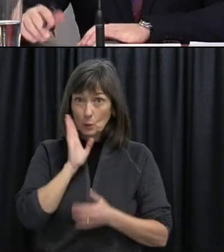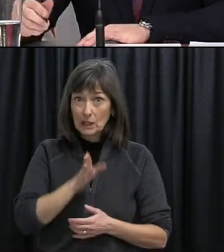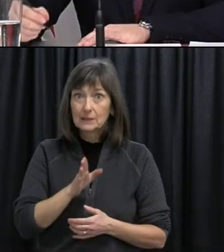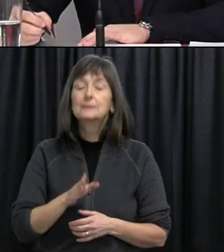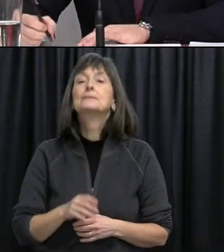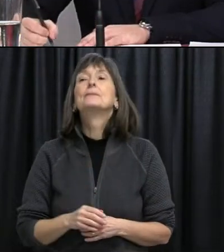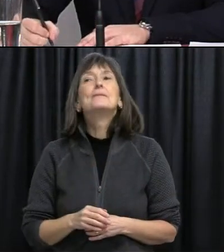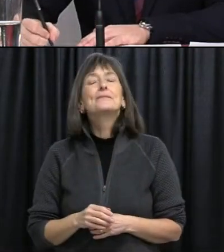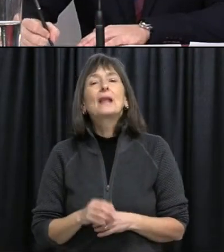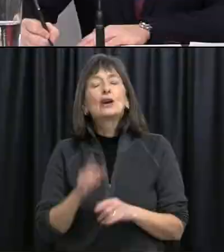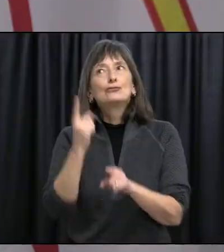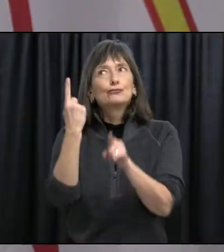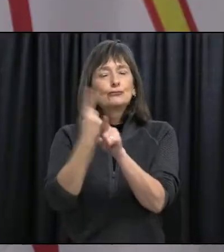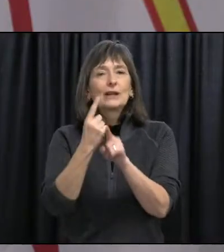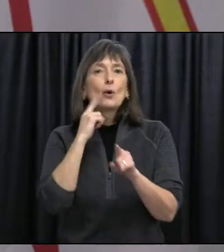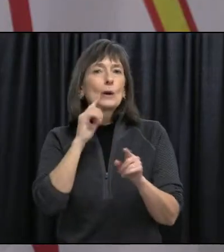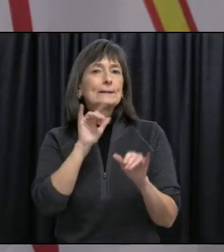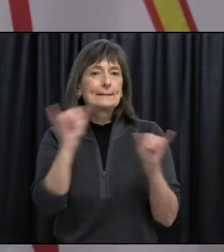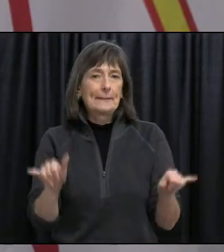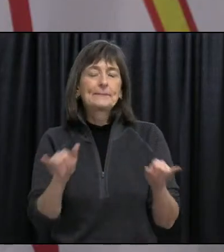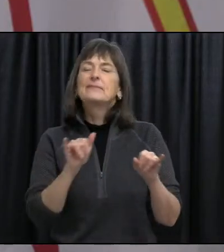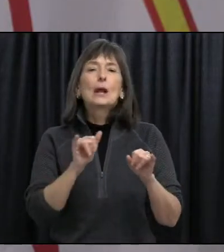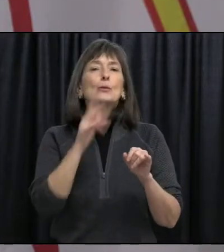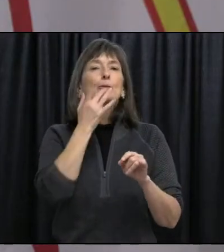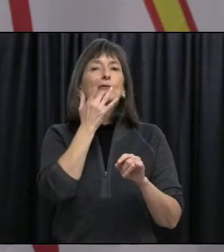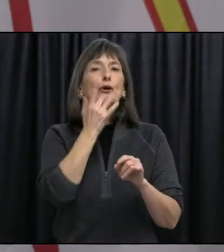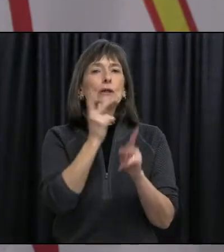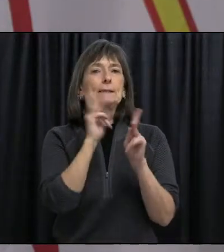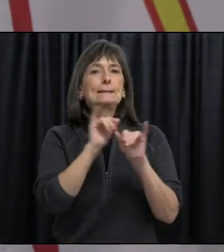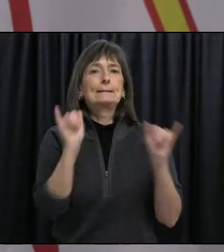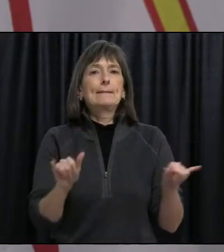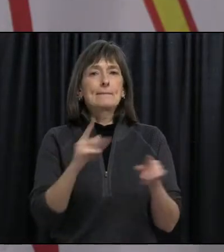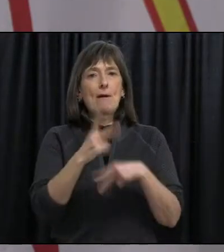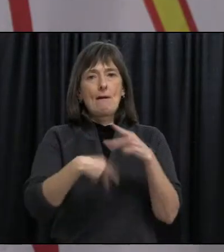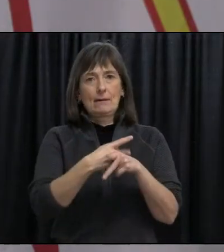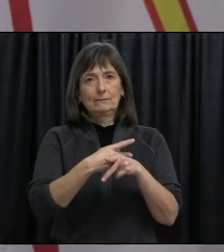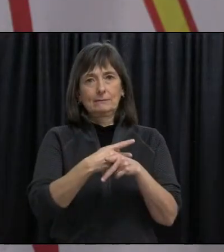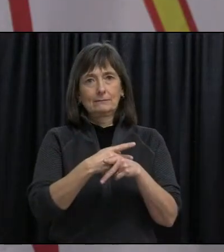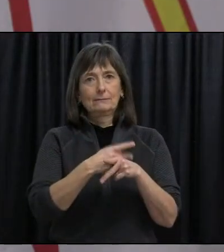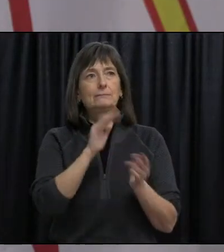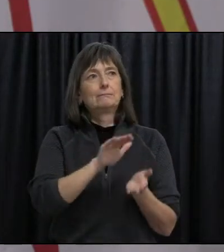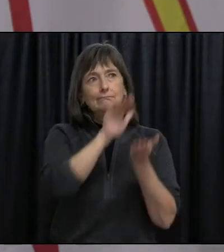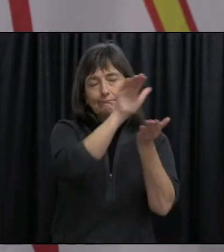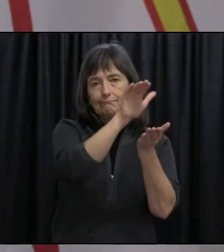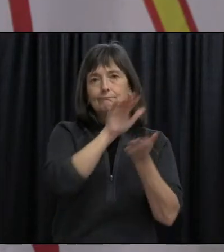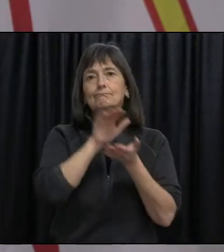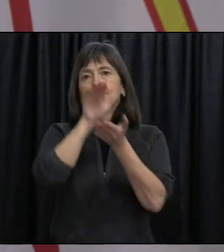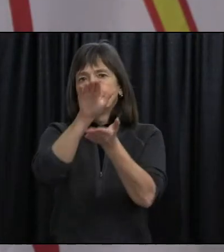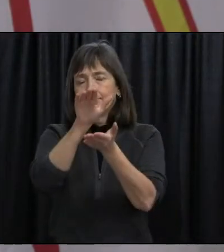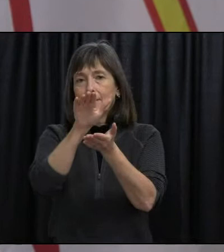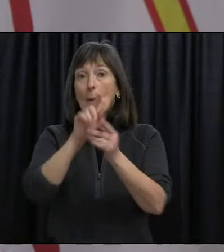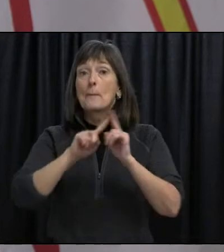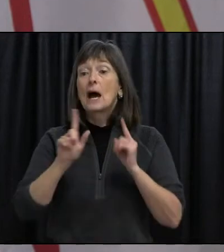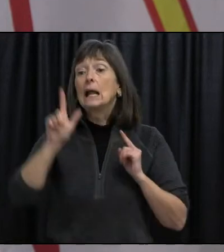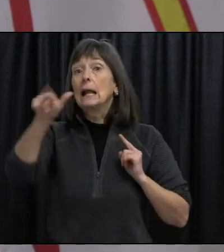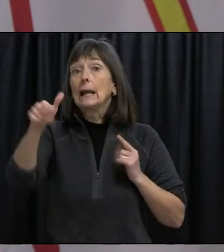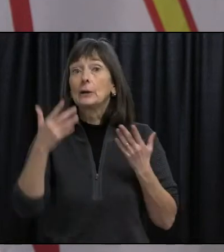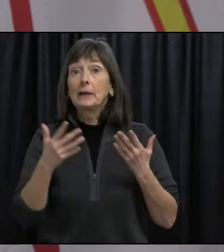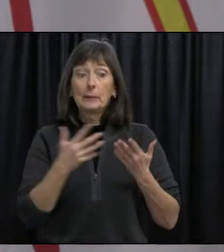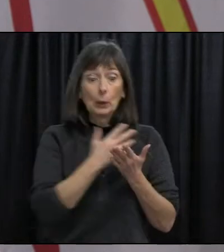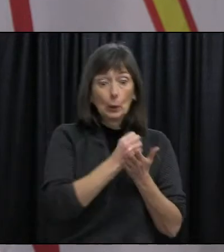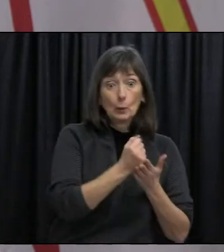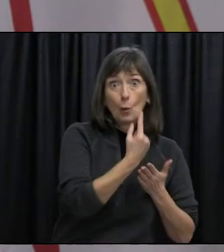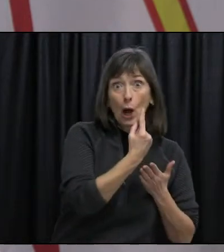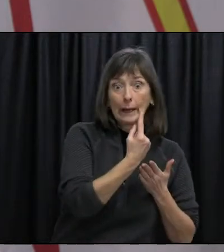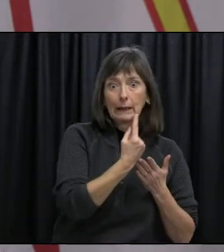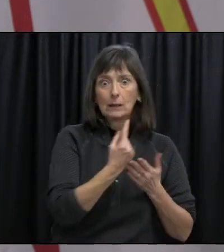stick with the same vaccine. However, if that, if we get into a situation where that's not going to be a possibility, we